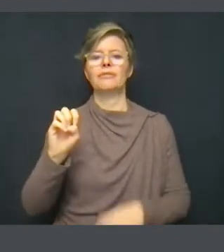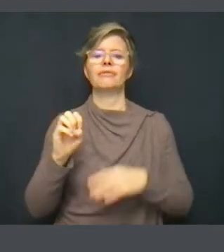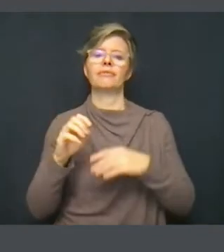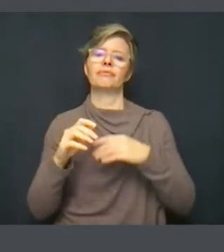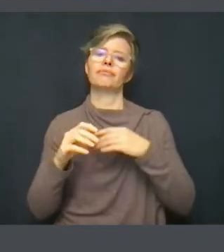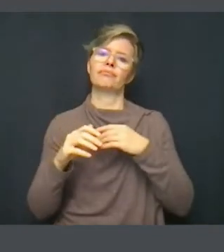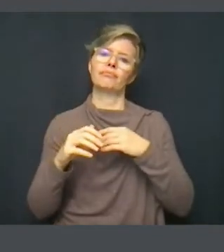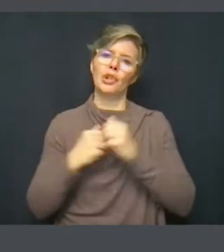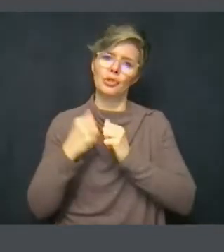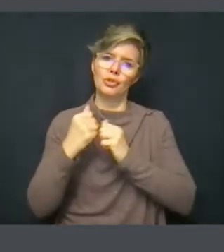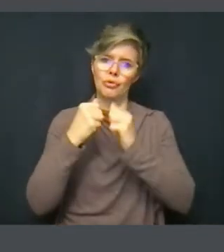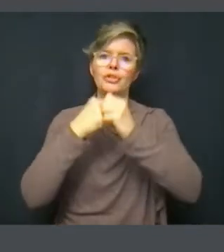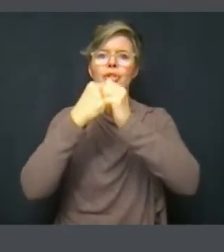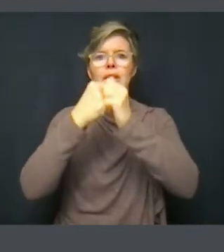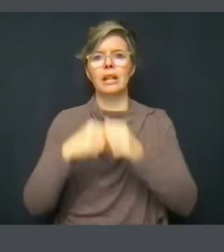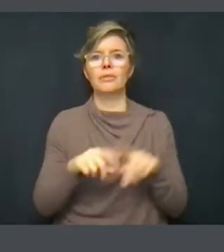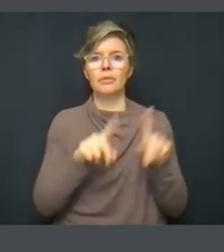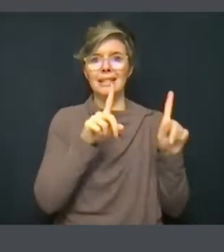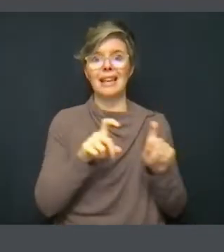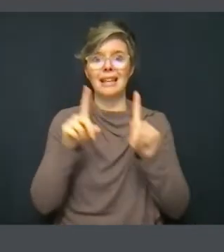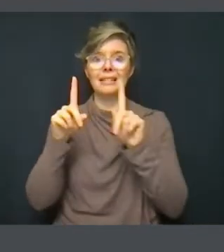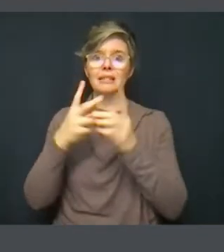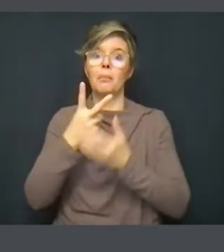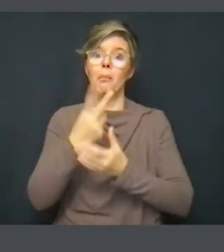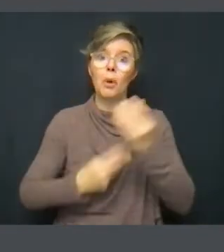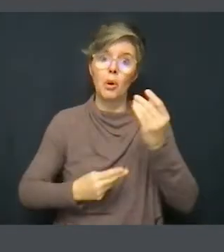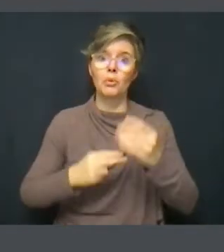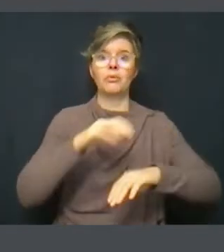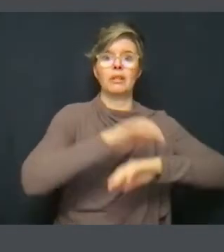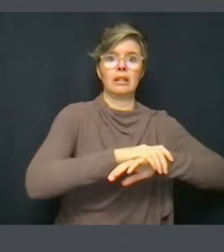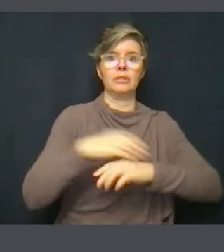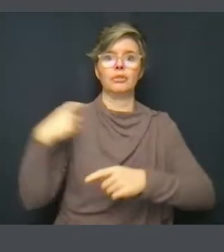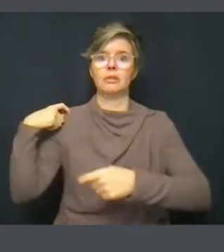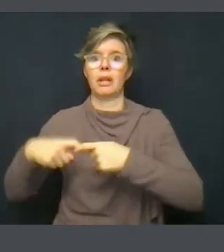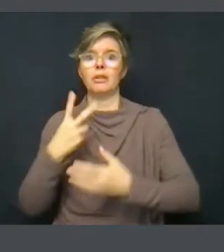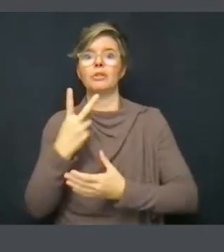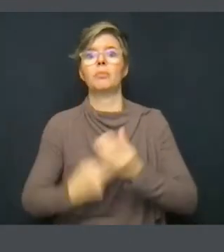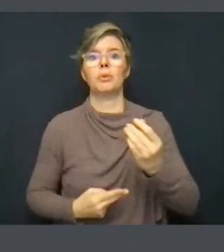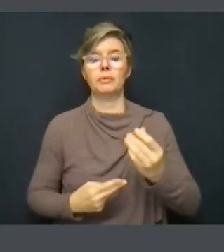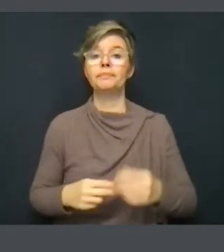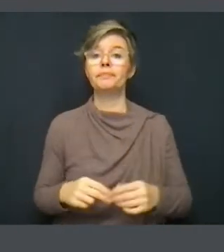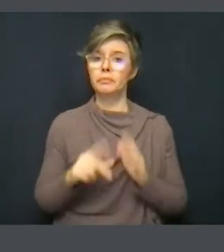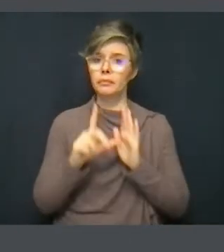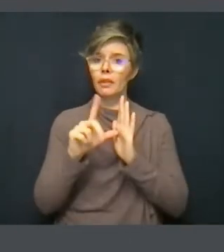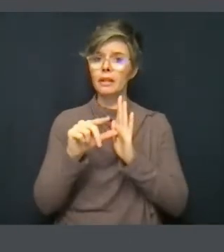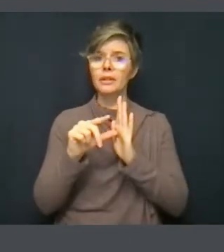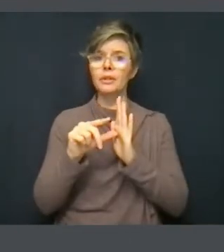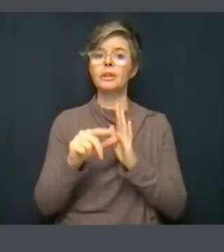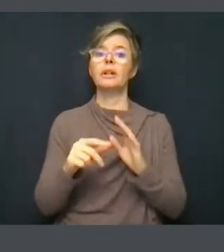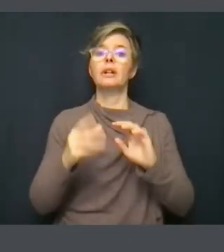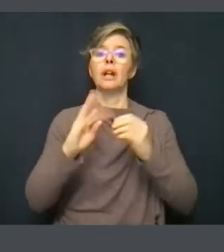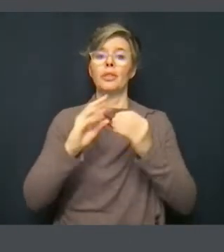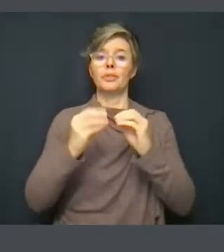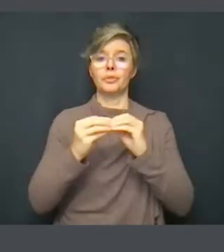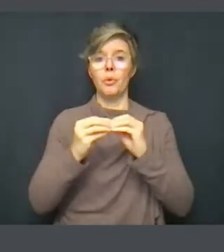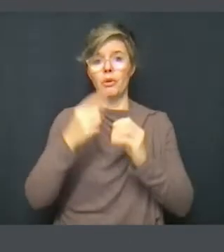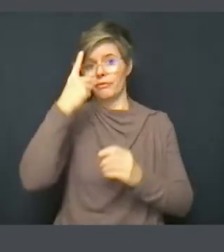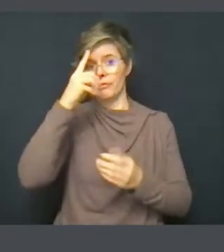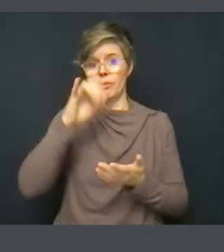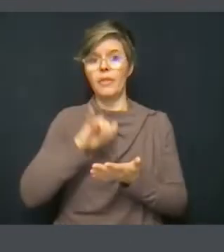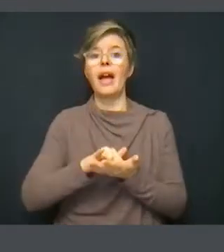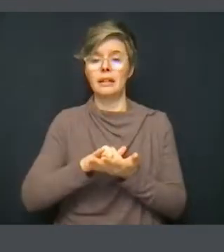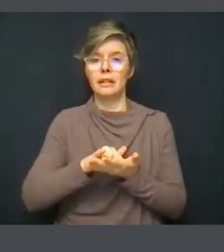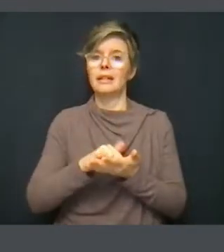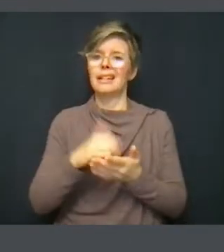And it tests that both in Spanish and in English. And then the score that you get from the Quills ES is quote unquote your